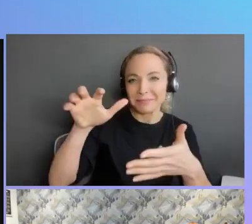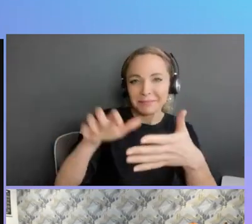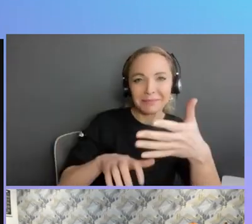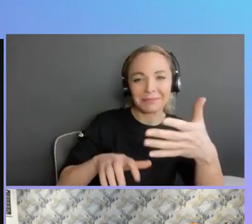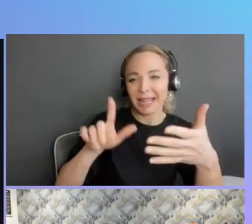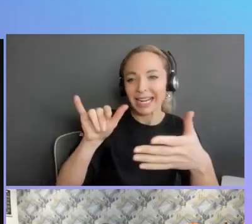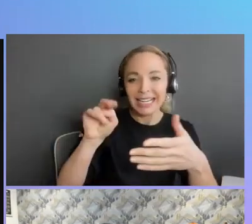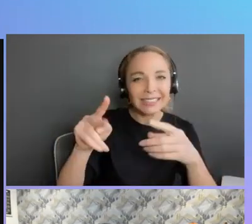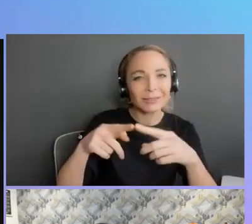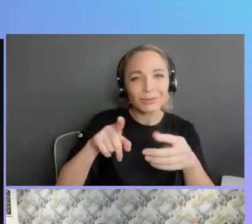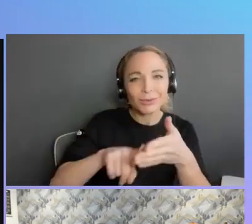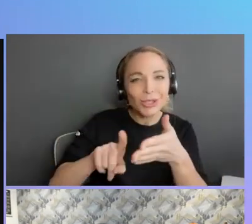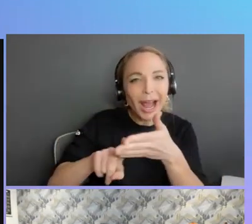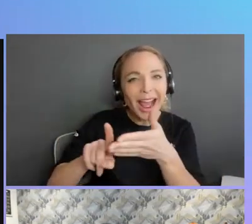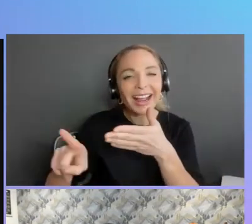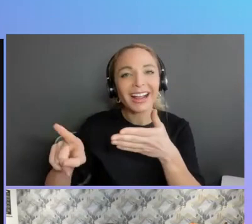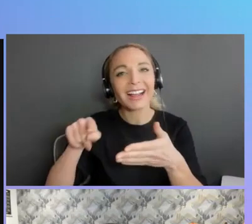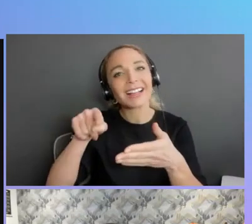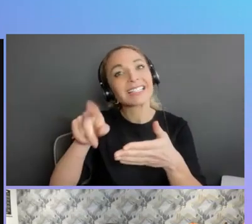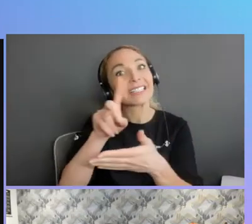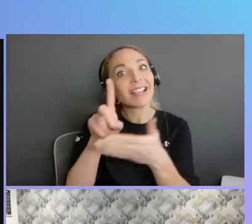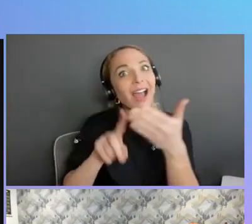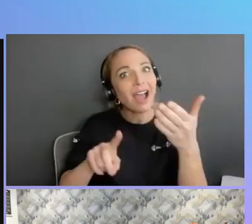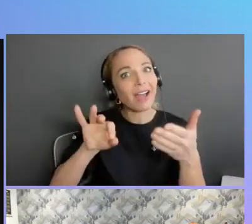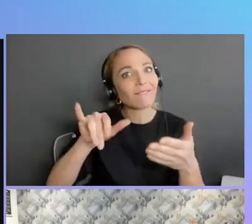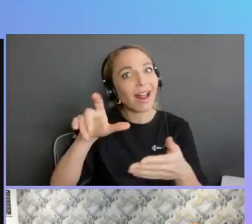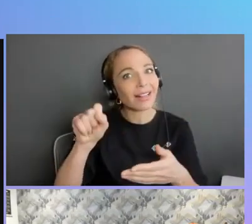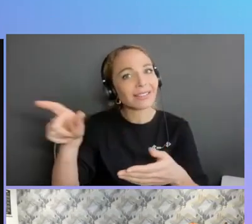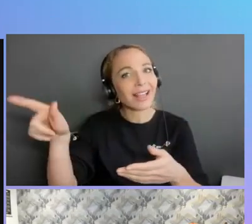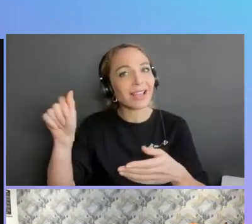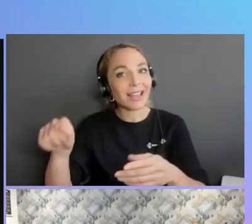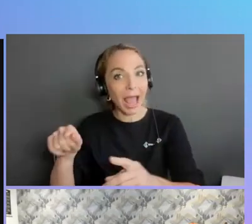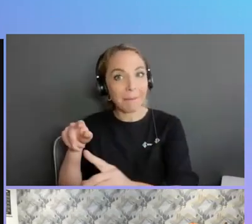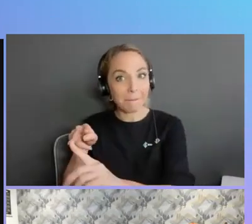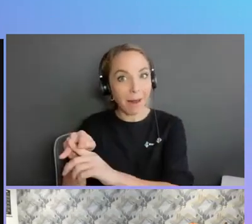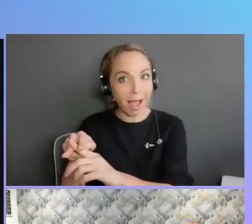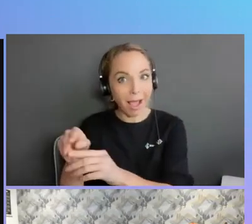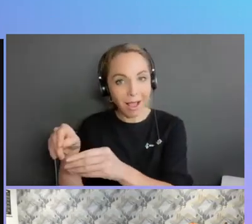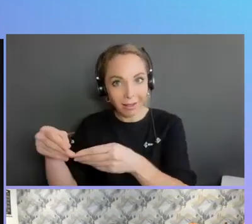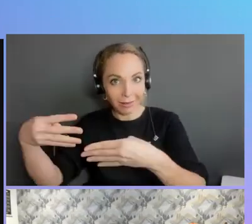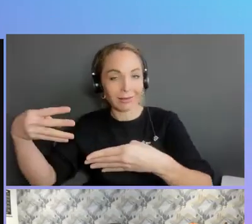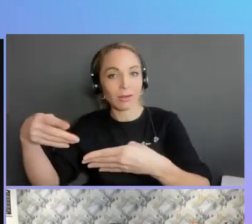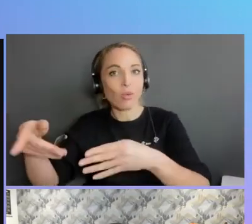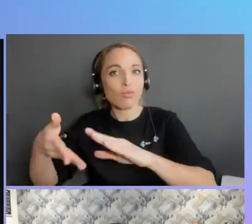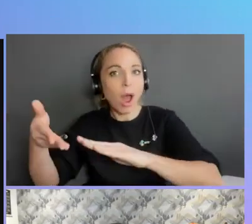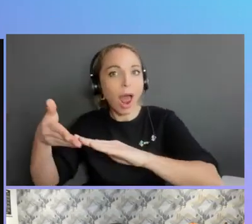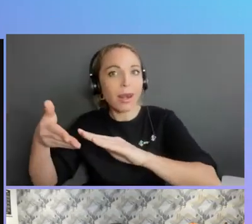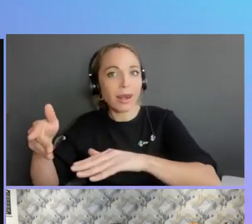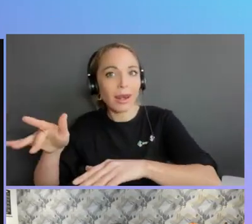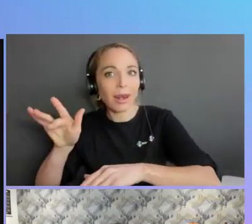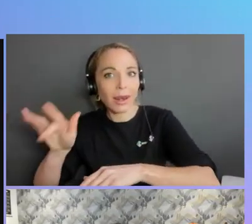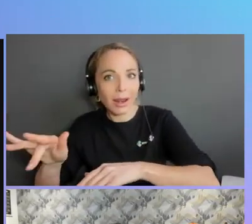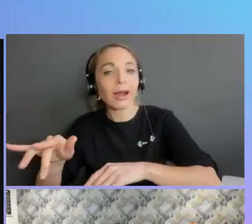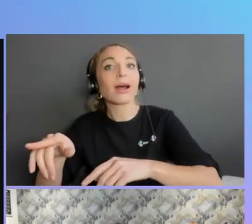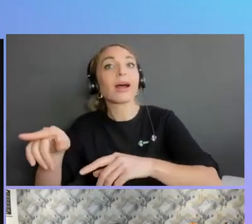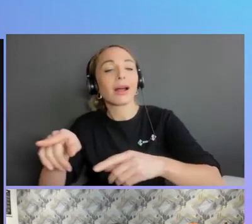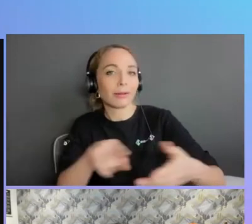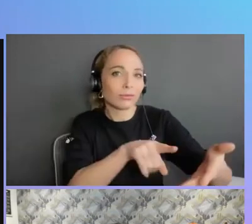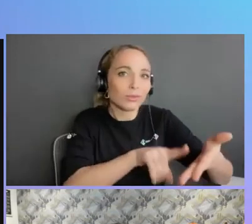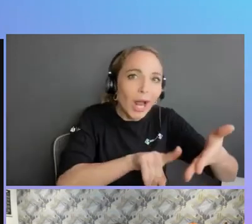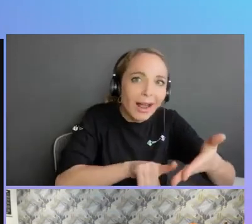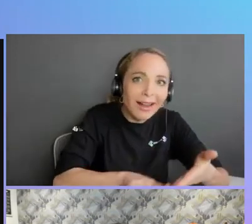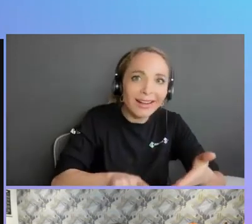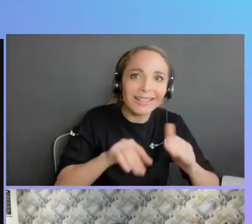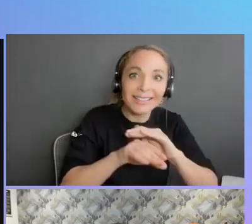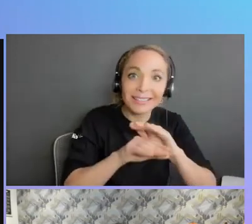design files? So within the design files, people, they can run the plugin and it can help them to improve accessibility. It's something that we